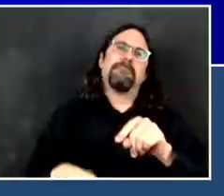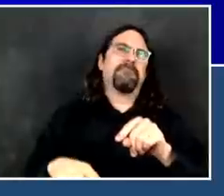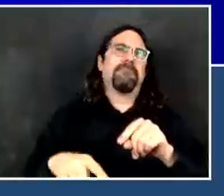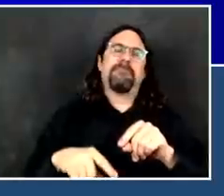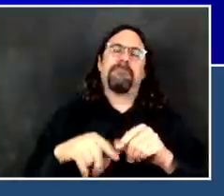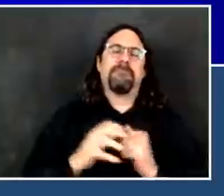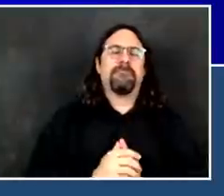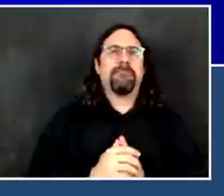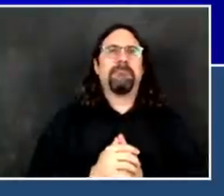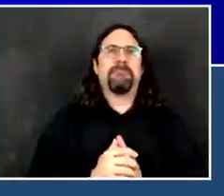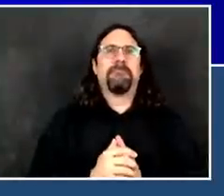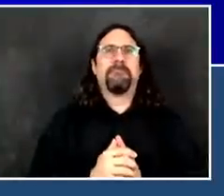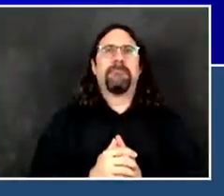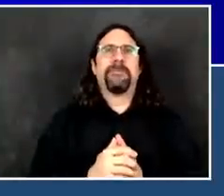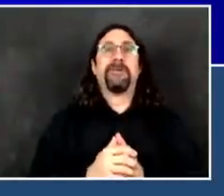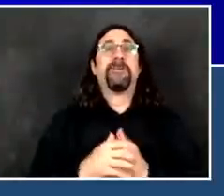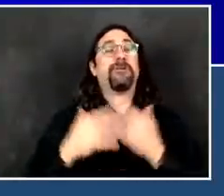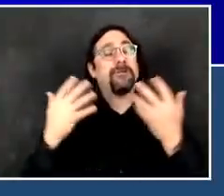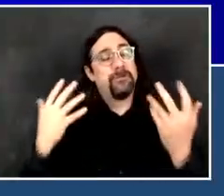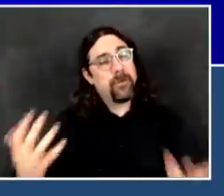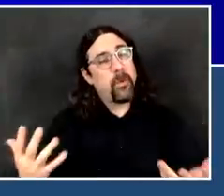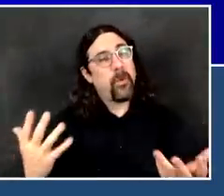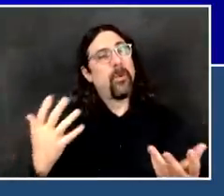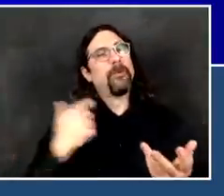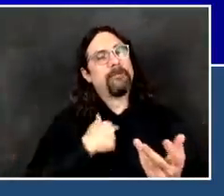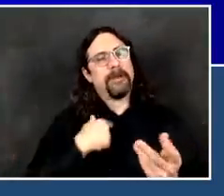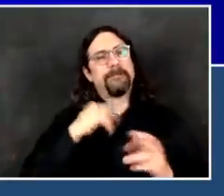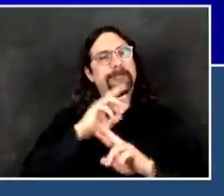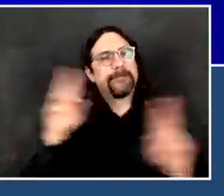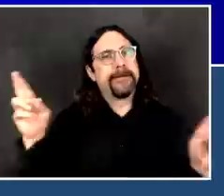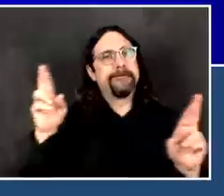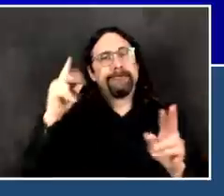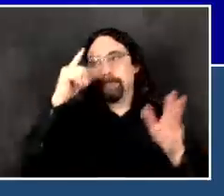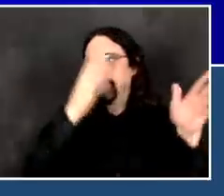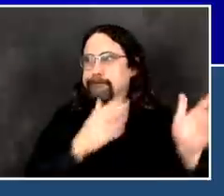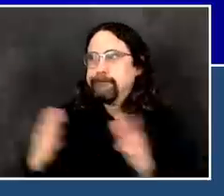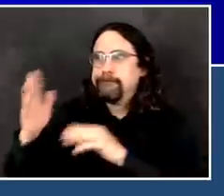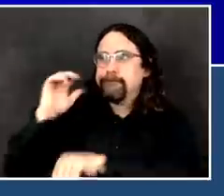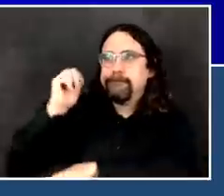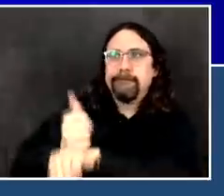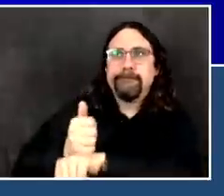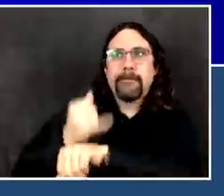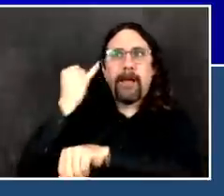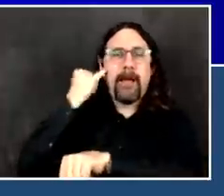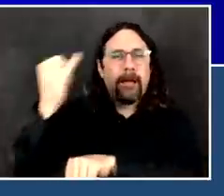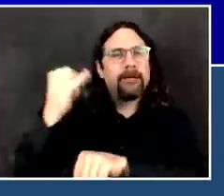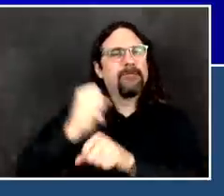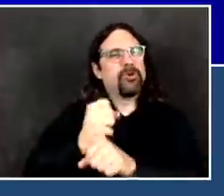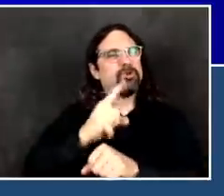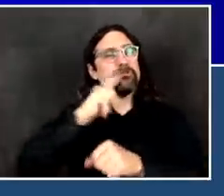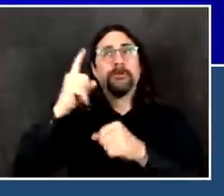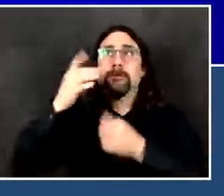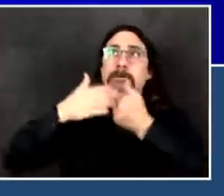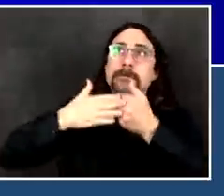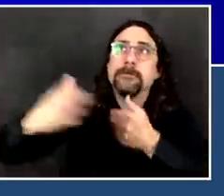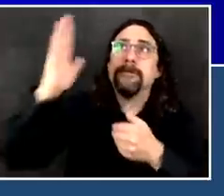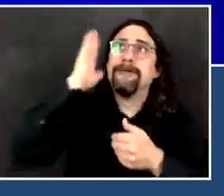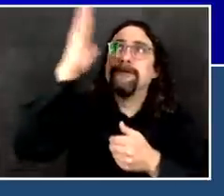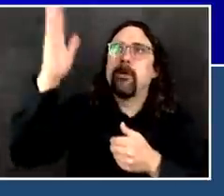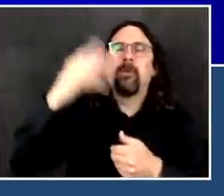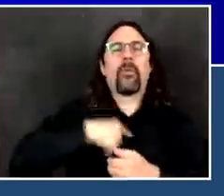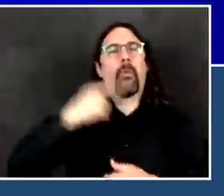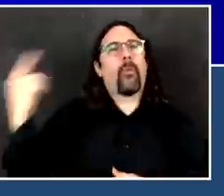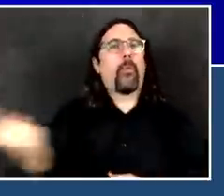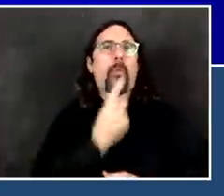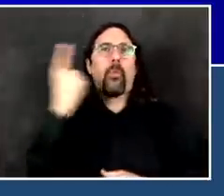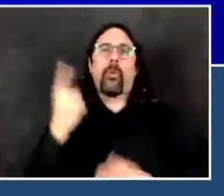that there's no one else in the world can deprive us of. We are now increasingly self-sufficient. We got a long way to